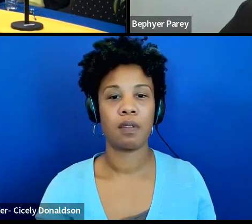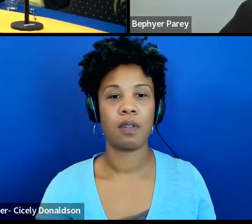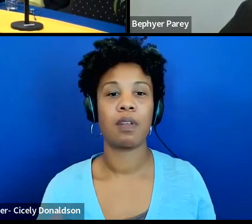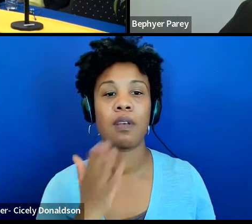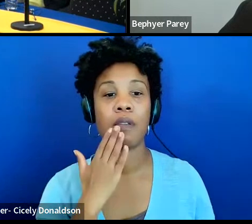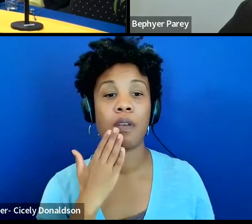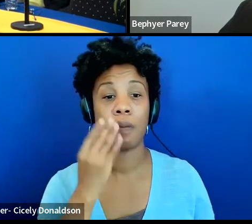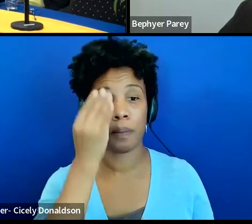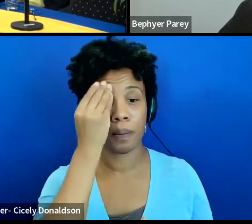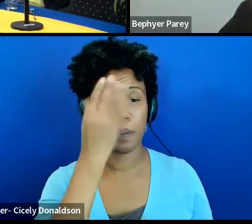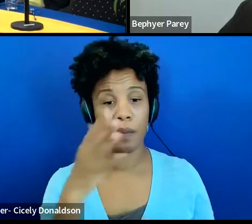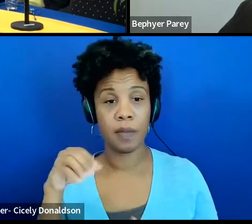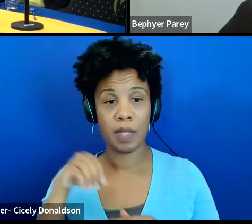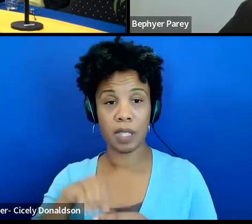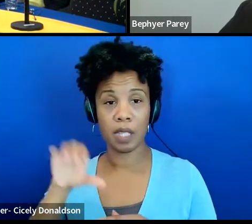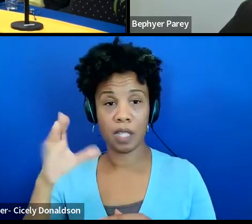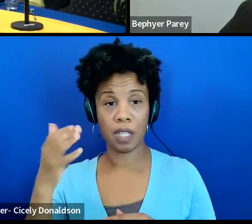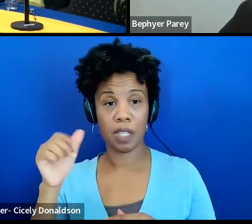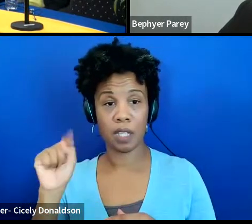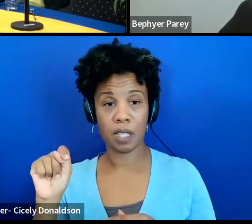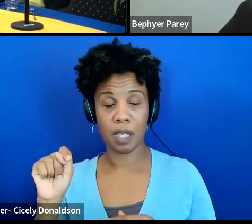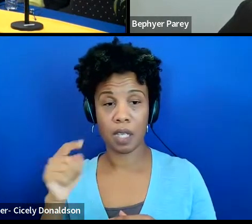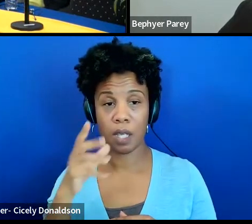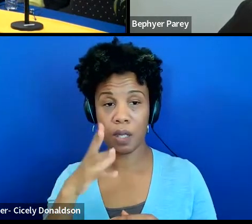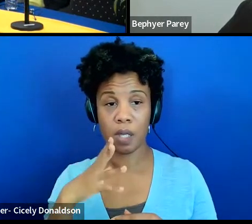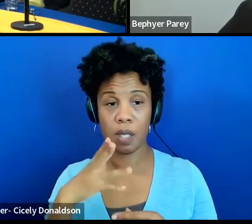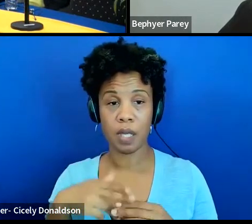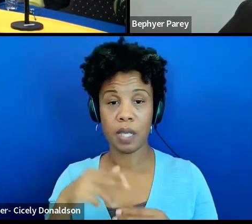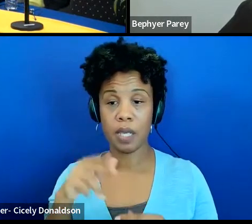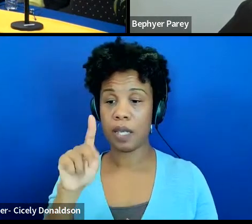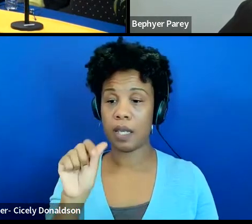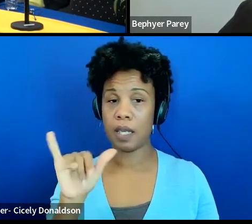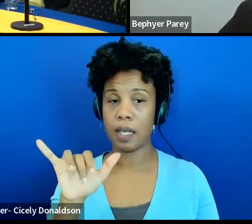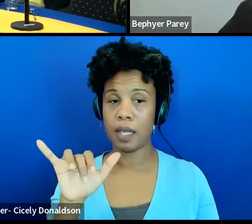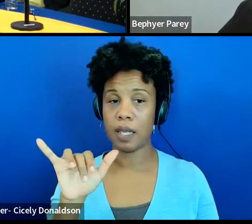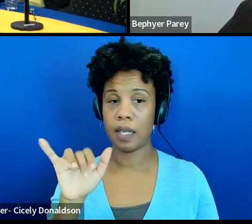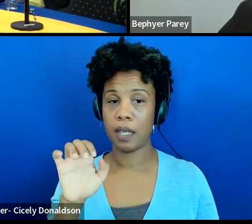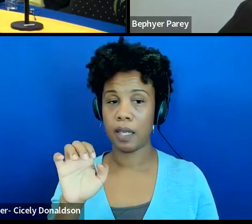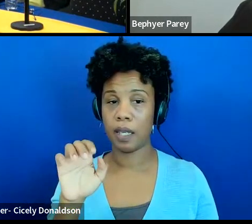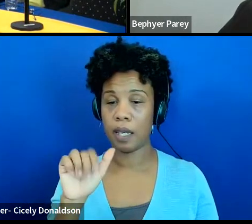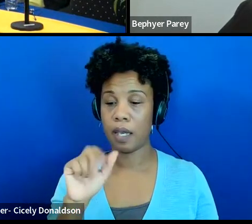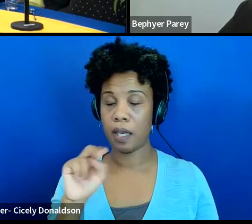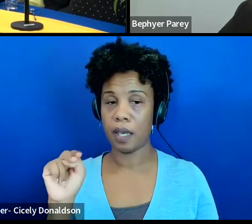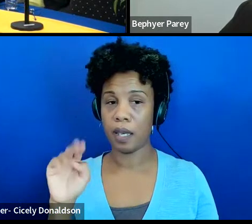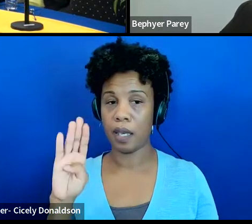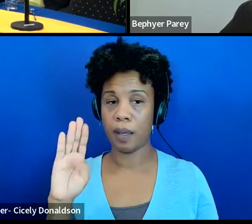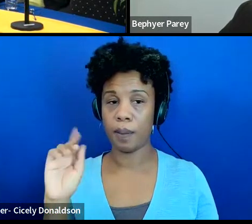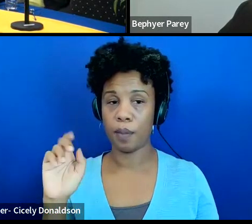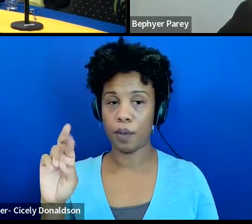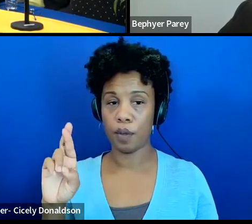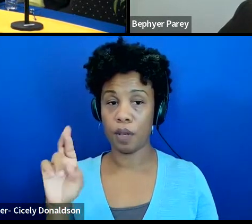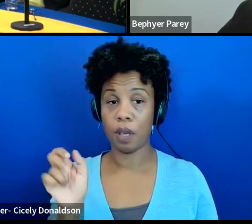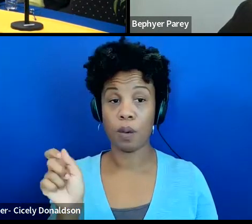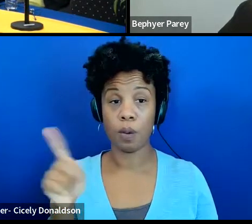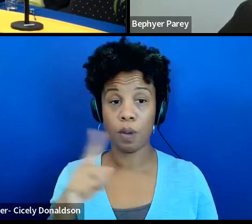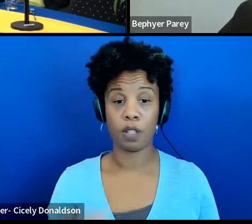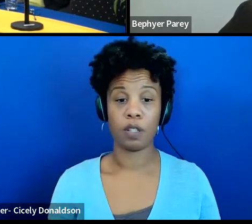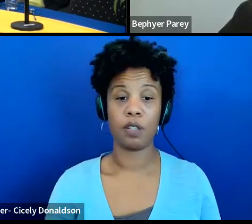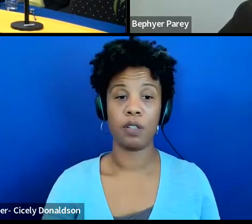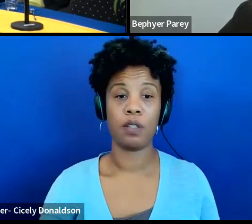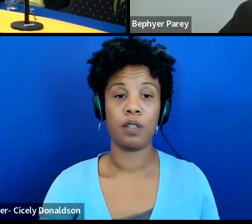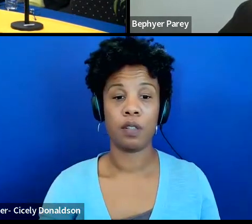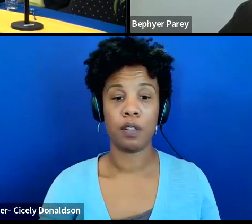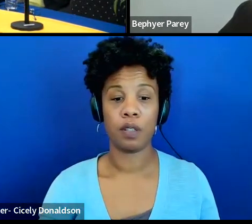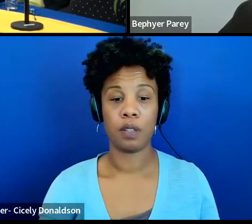chat, Kay-Ann Booker, she was asking, would introducing, this would have come